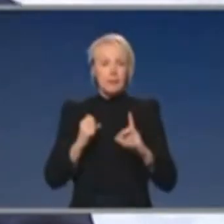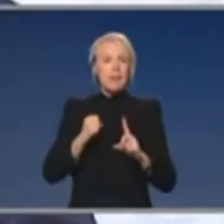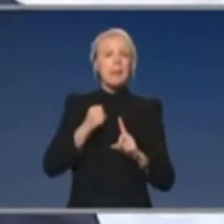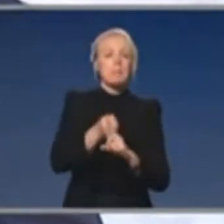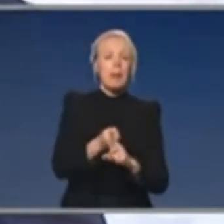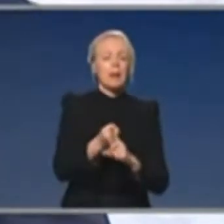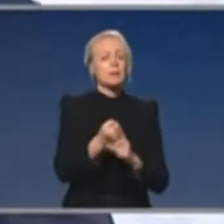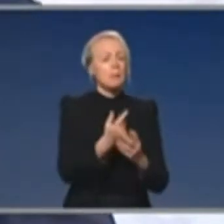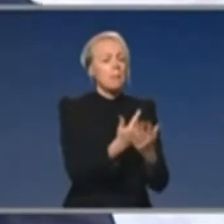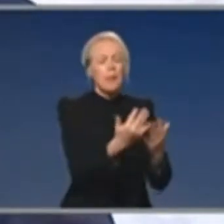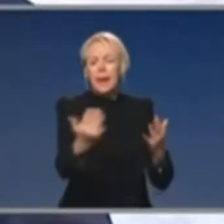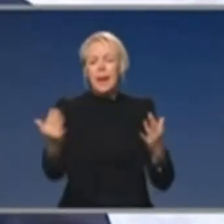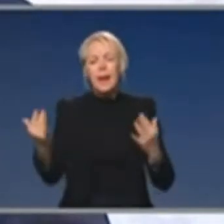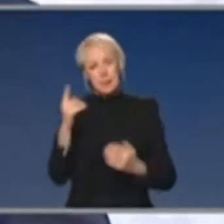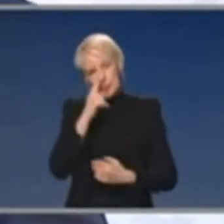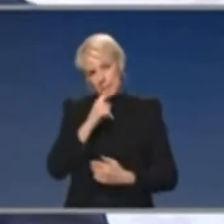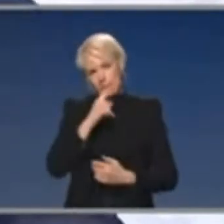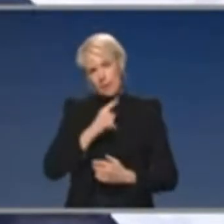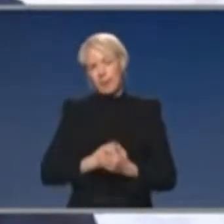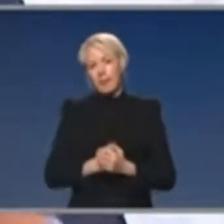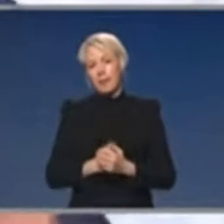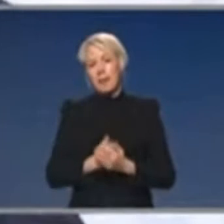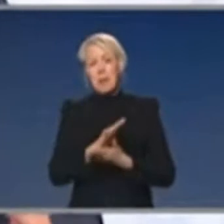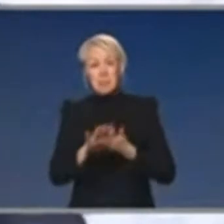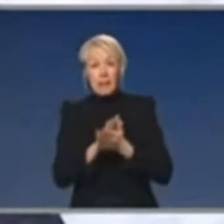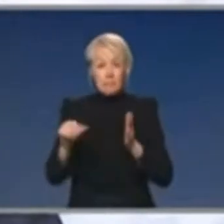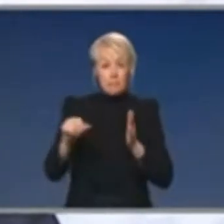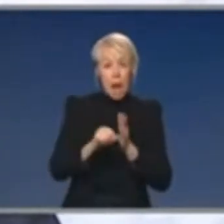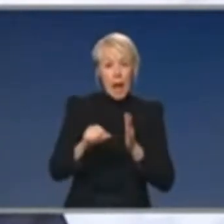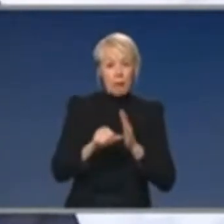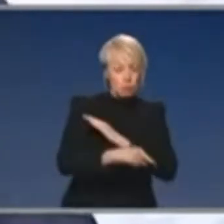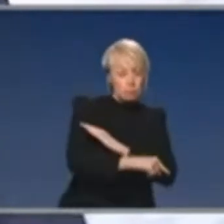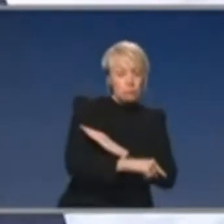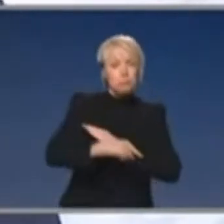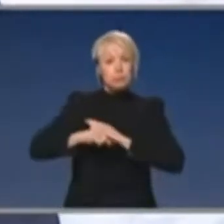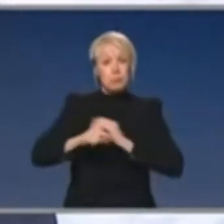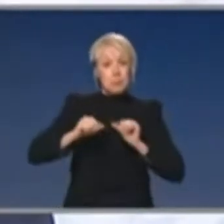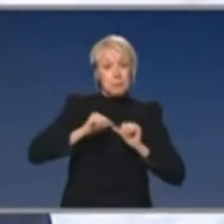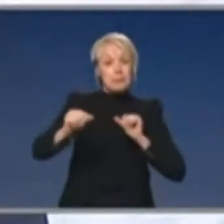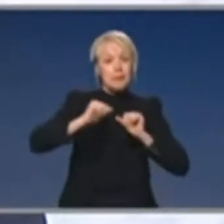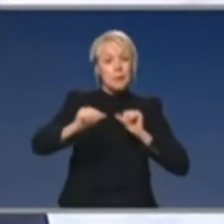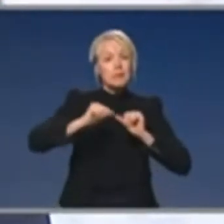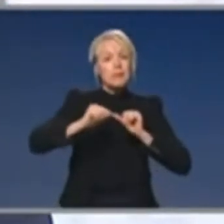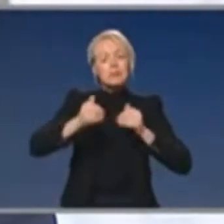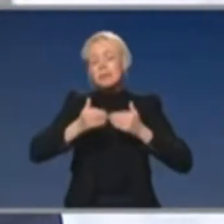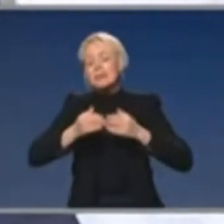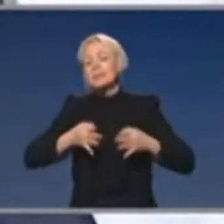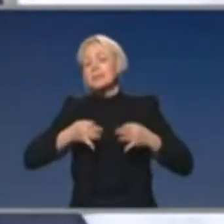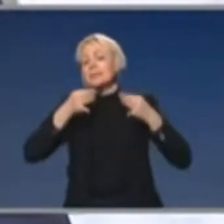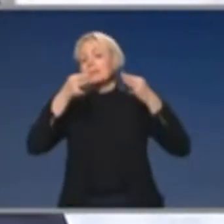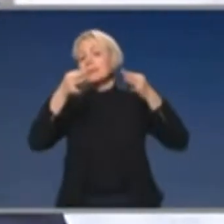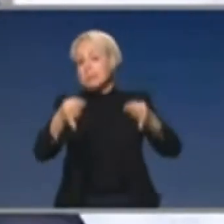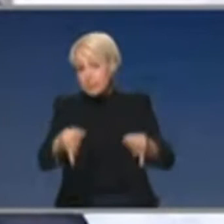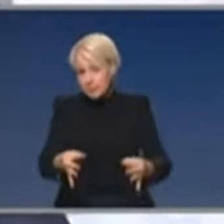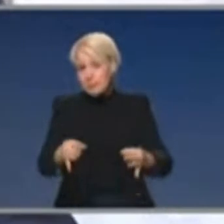will impact the recovery path. But the task doesn't change. We get on top of this issue in Victoria, and